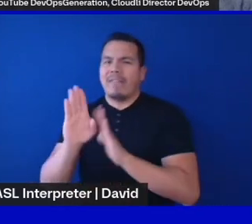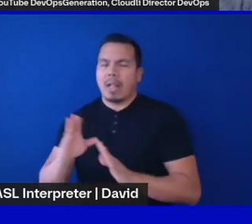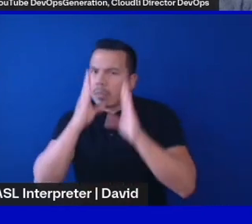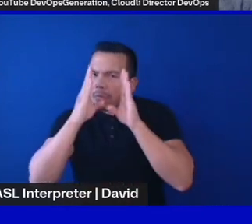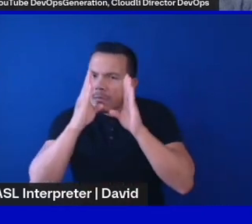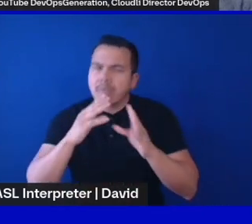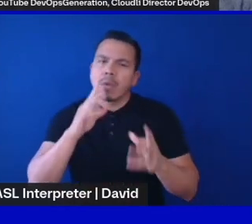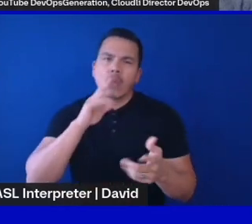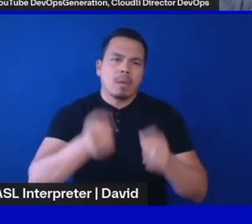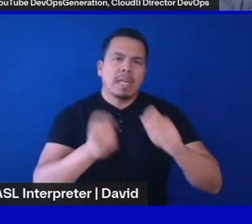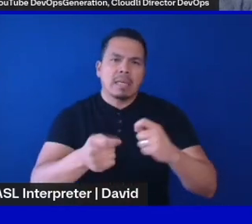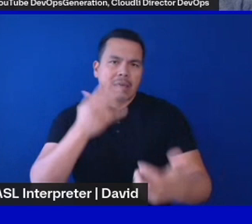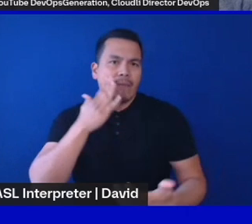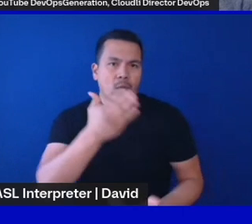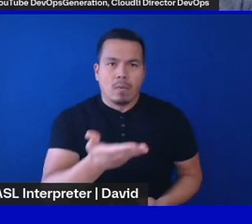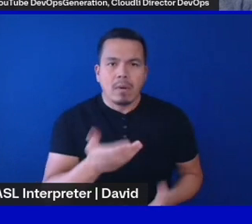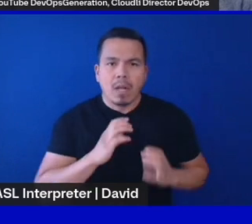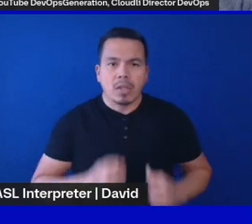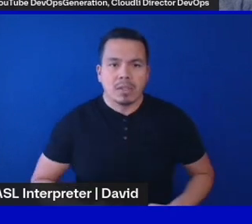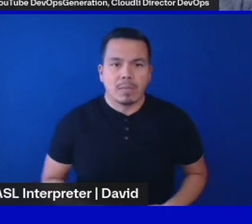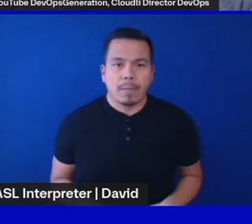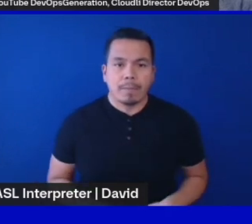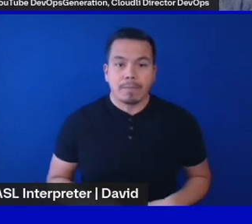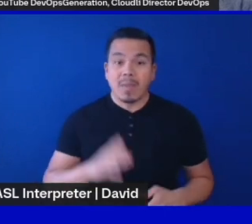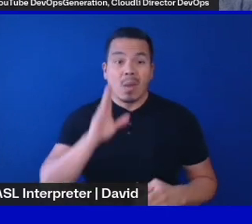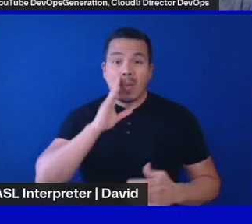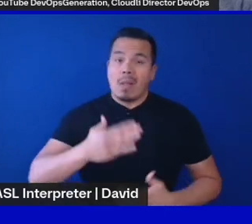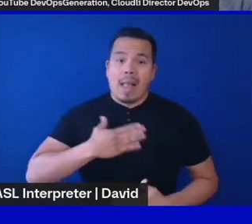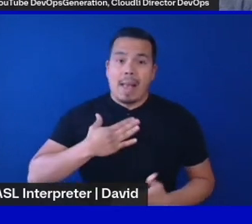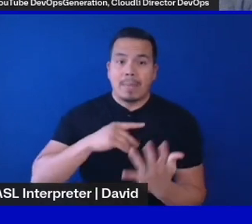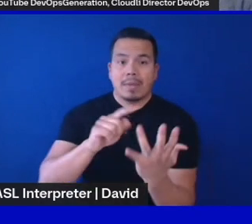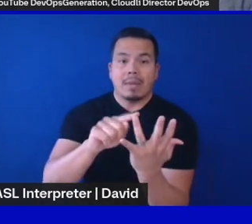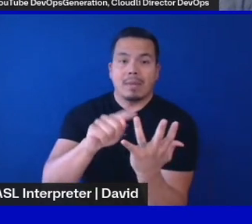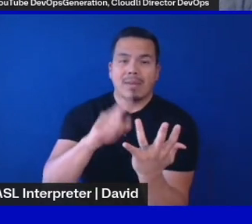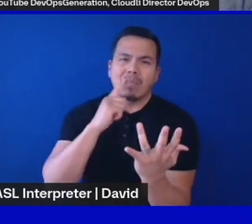will be happier because their work will be in the hands of the customer sooner.